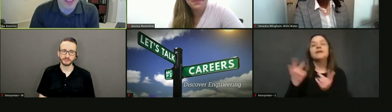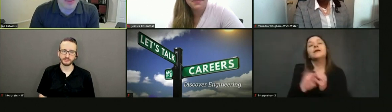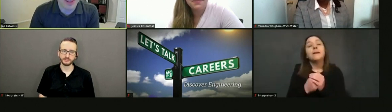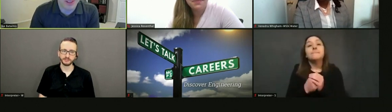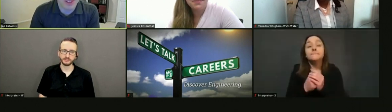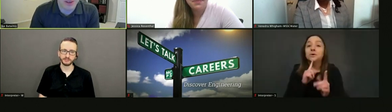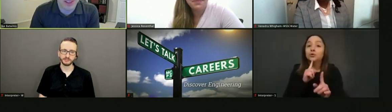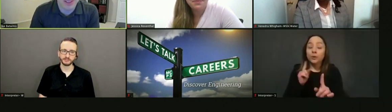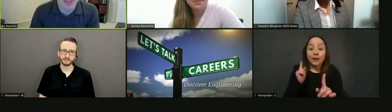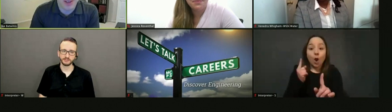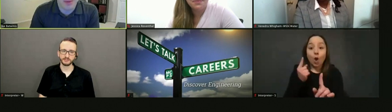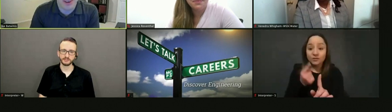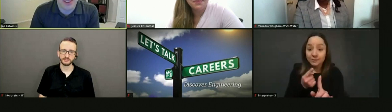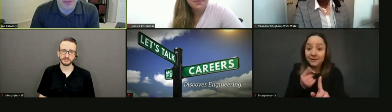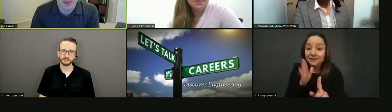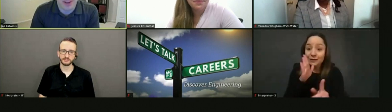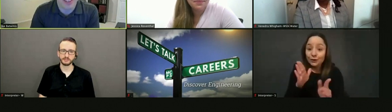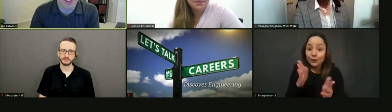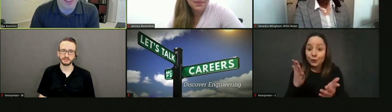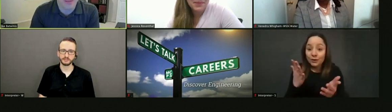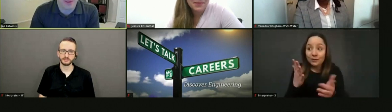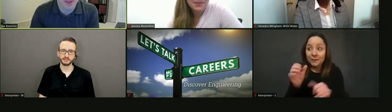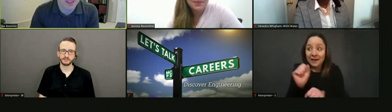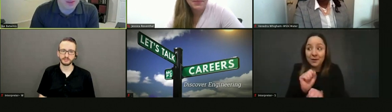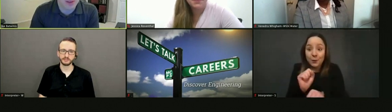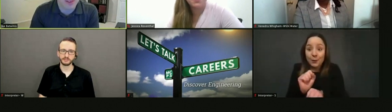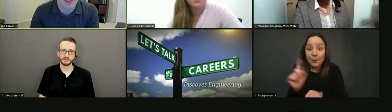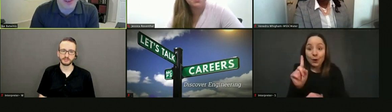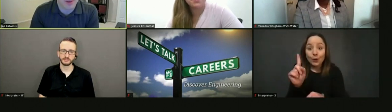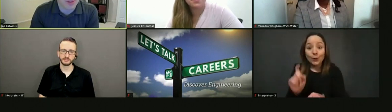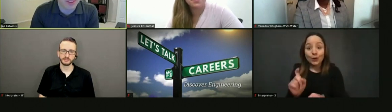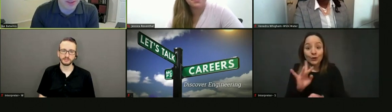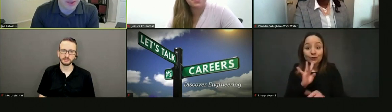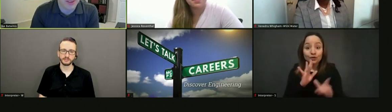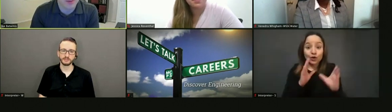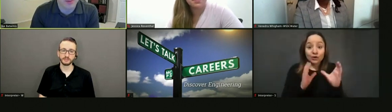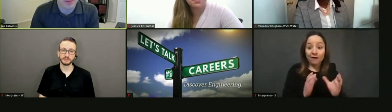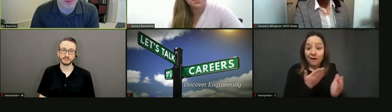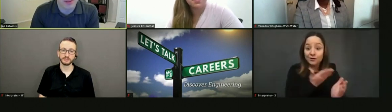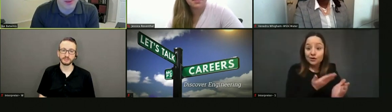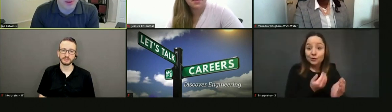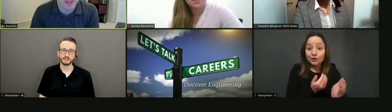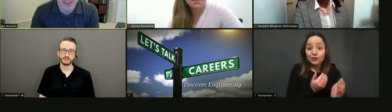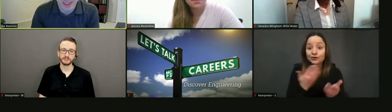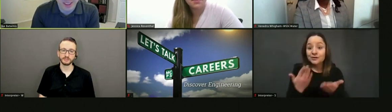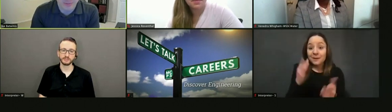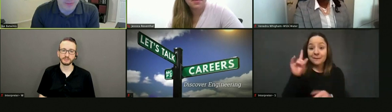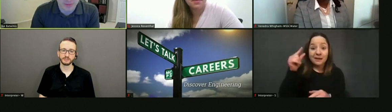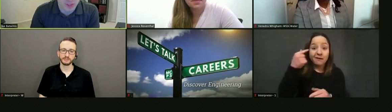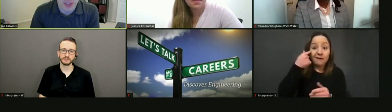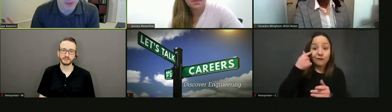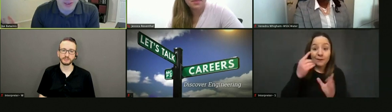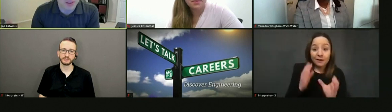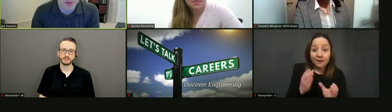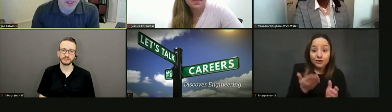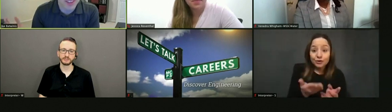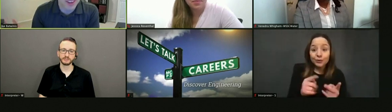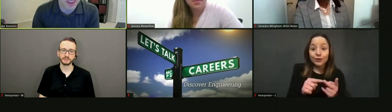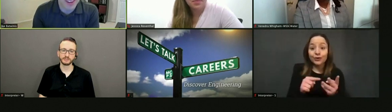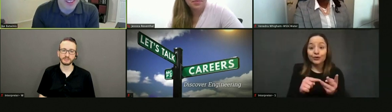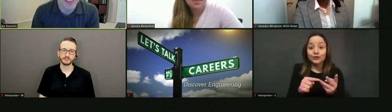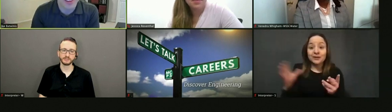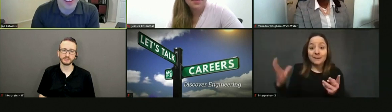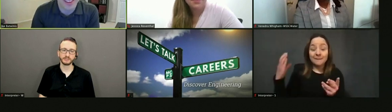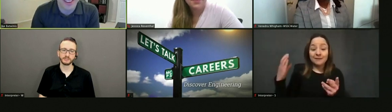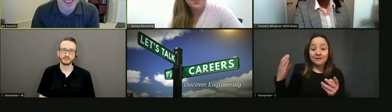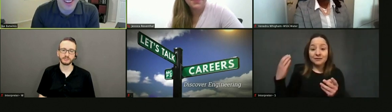ultimately, eventually, you're going to get to a job where you're talking to your customers. They might be, you know, government people. They might be generals in the military,